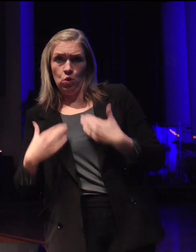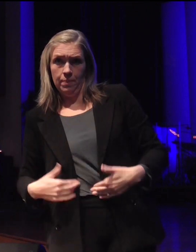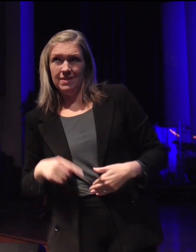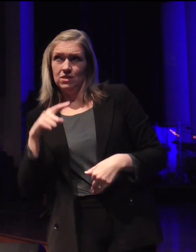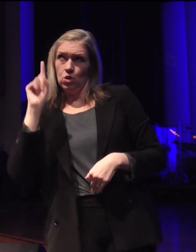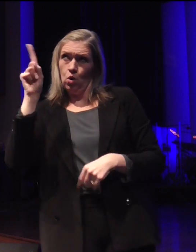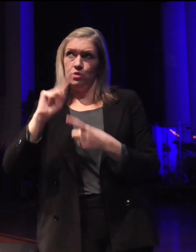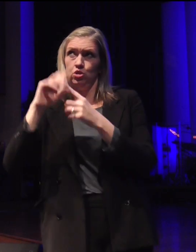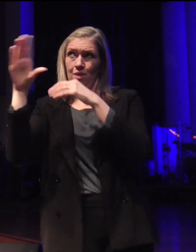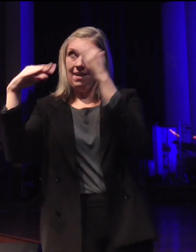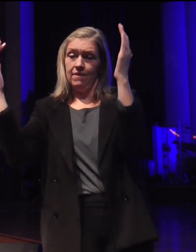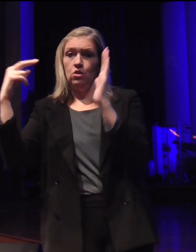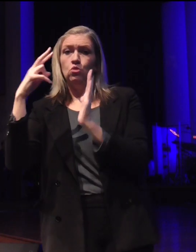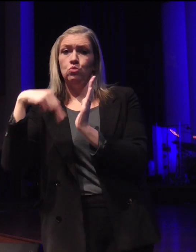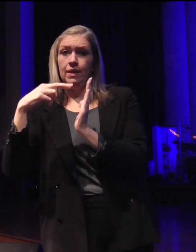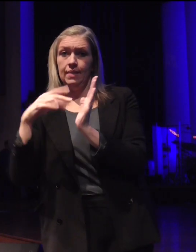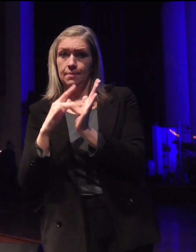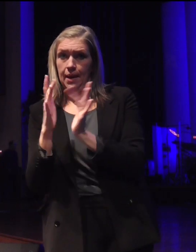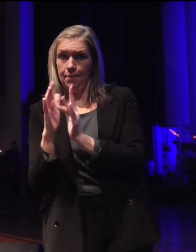Bible."